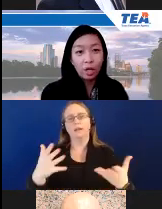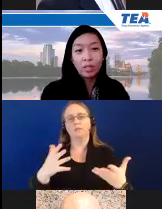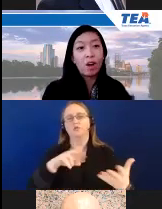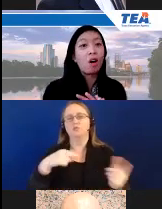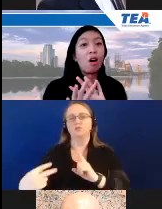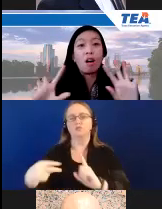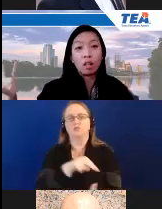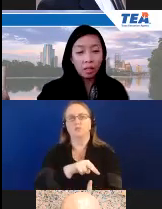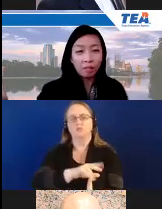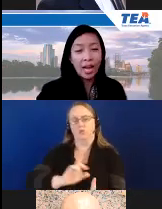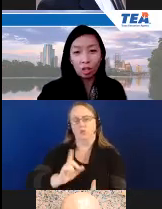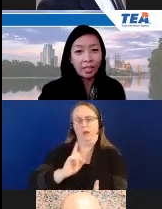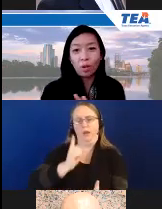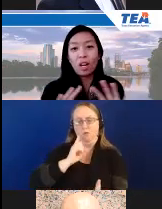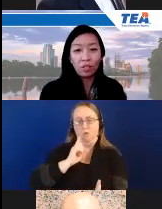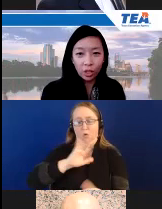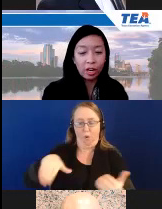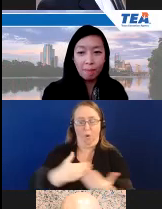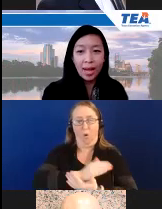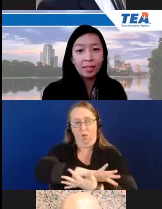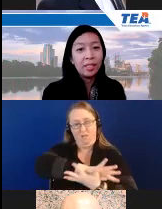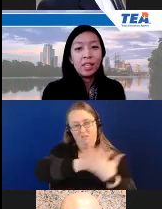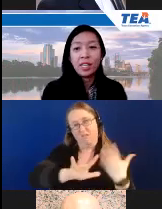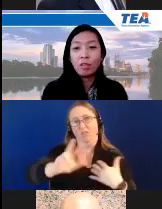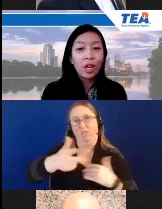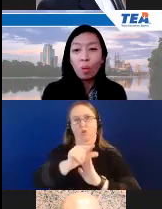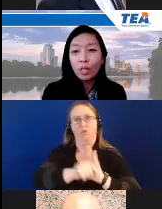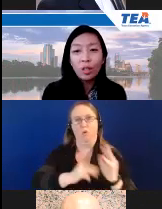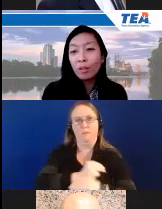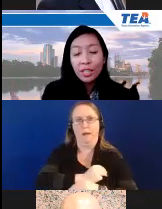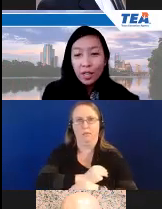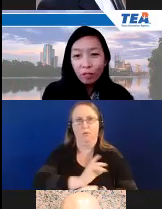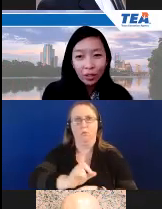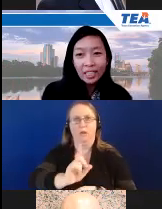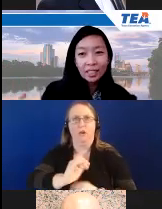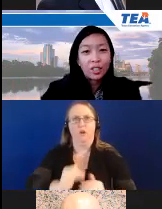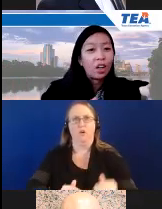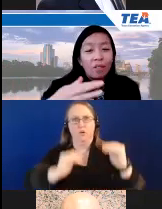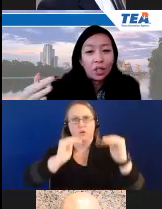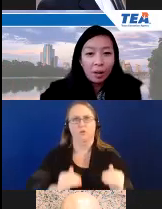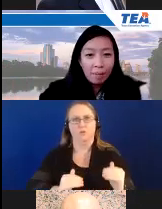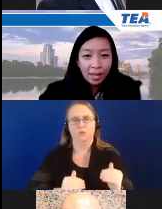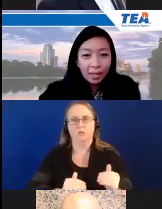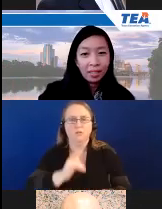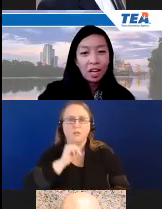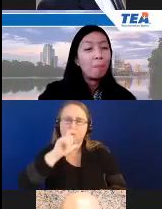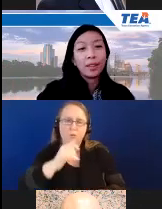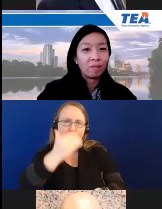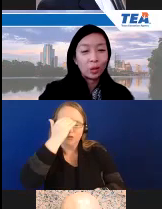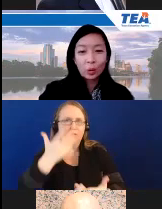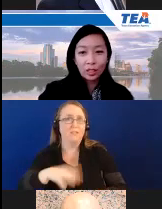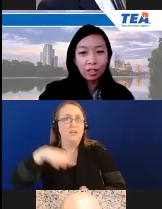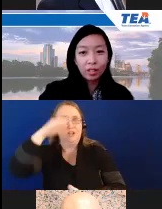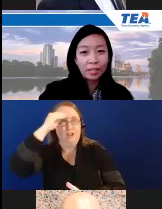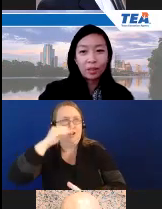kid in terms of all of that grade, so all of 3rd grade math. You don't need to know if your kid has learned all of 3rd grade math a month